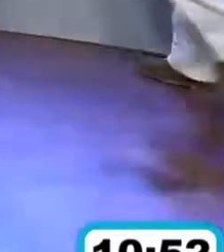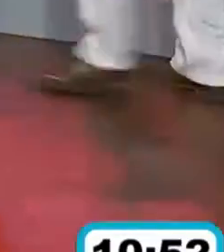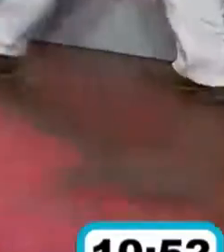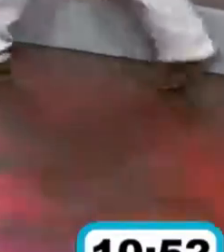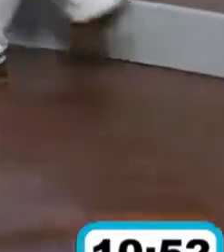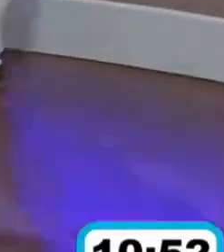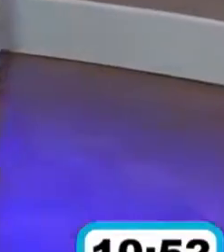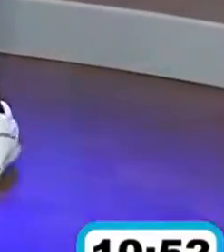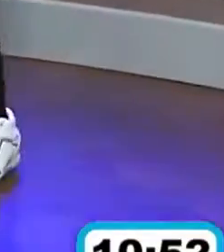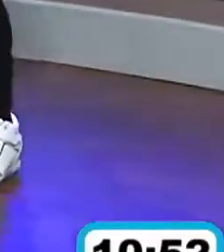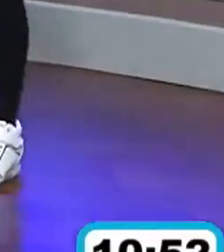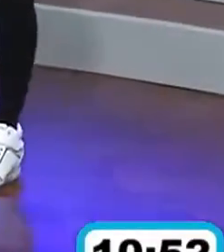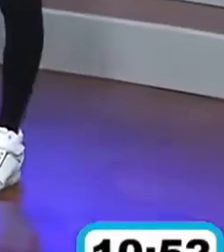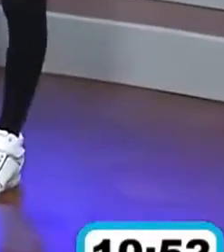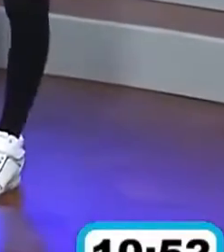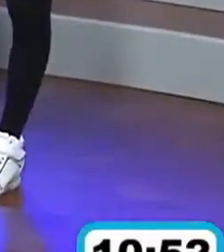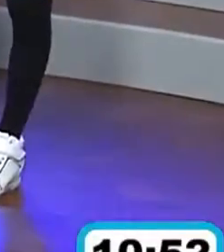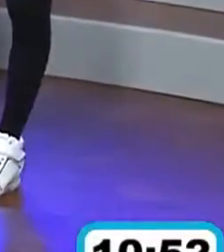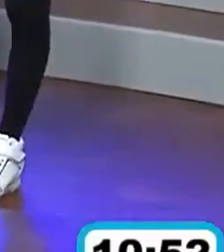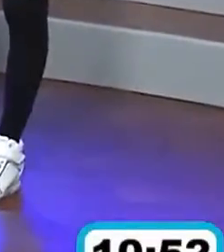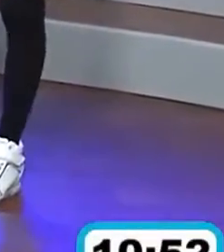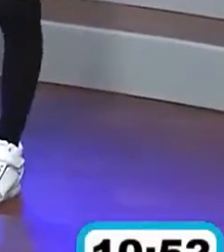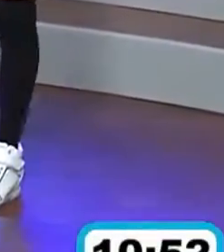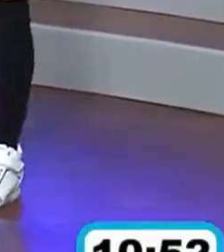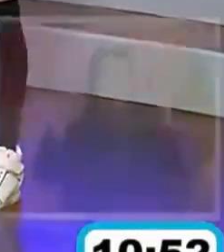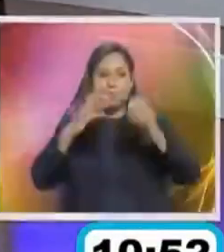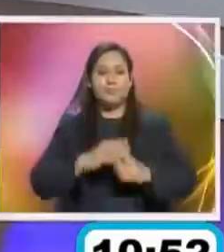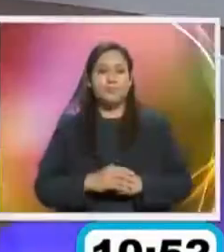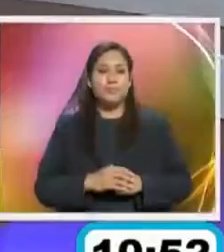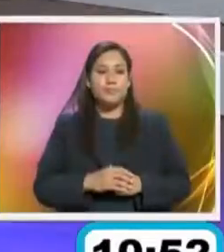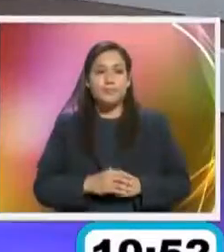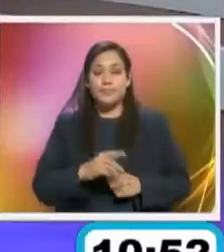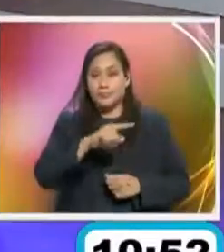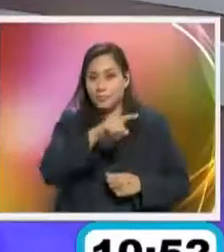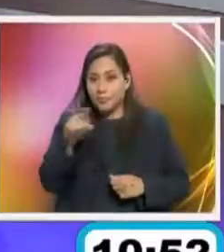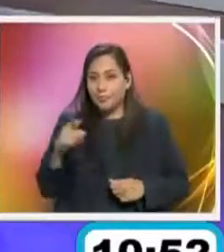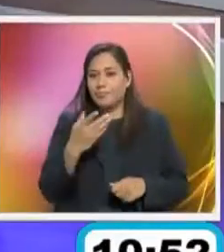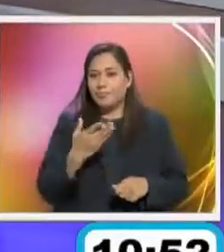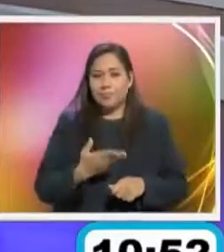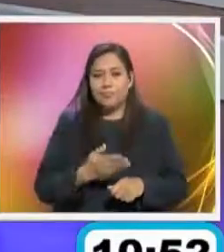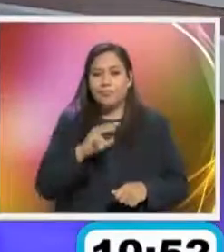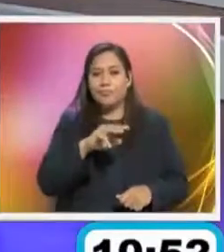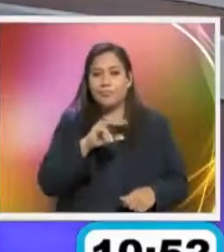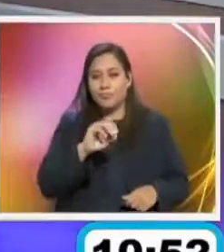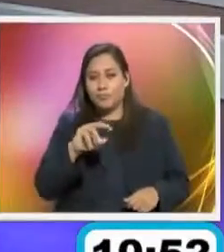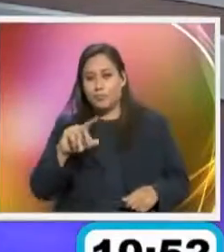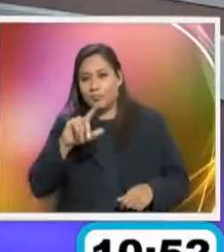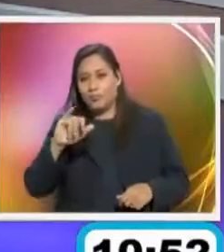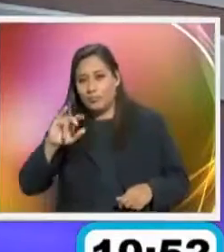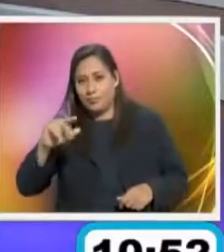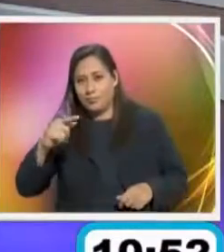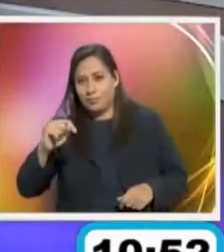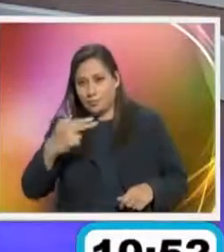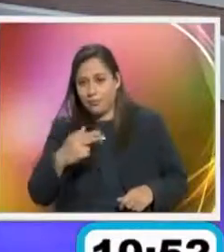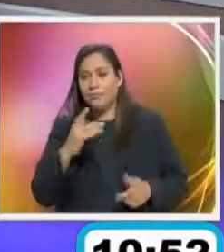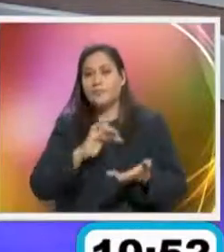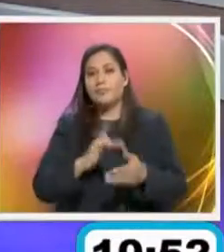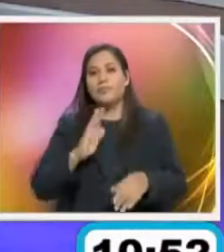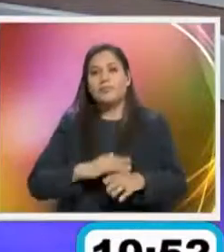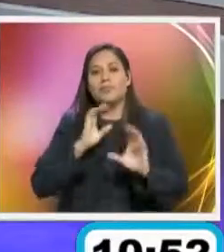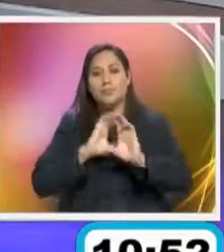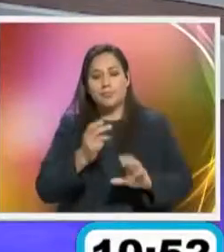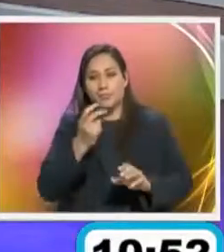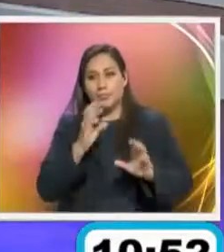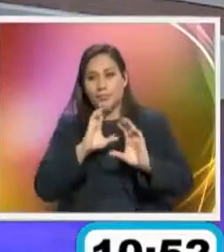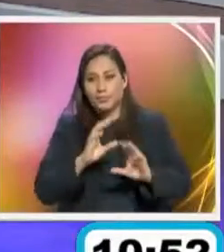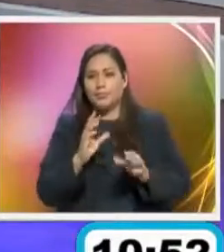¡Bravo! Esto es Feel the Way, así se hace. Y ellas son Moonlight. Muchas gracias por cantarnos esta canción.